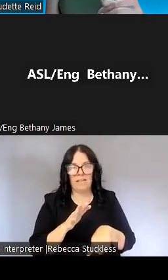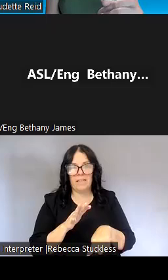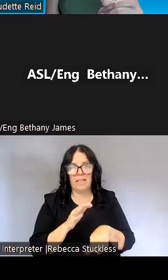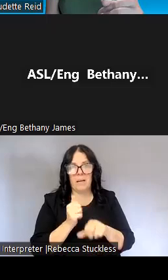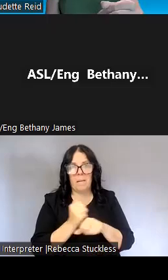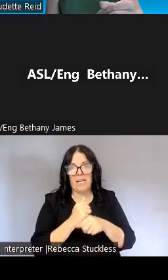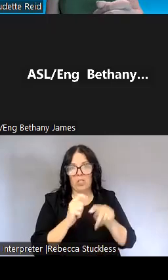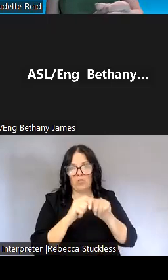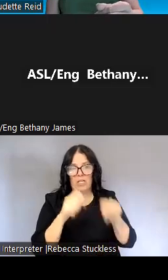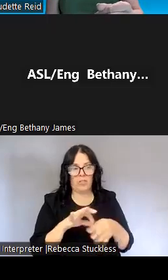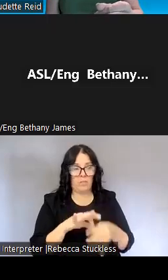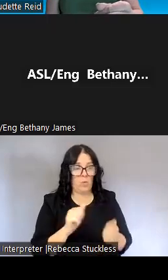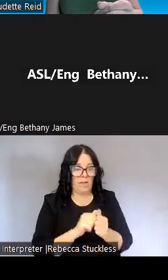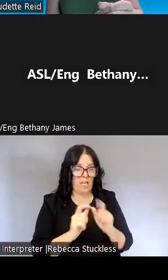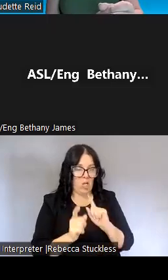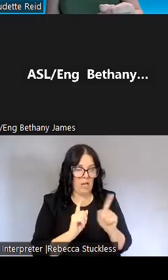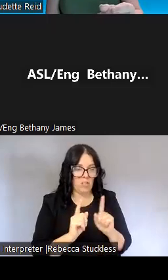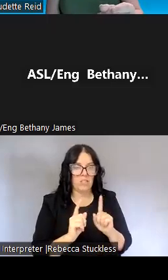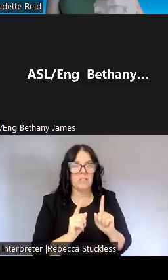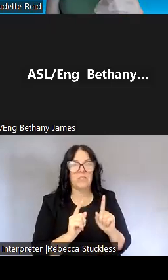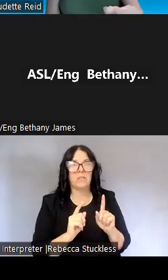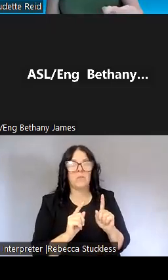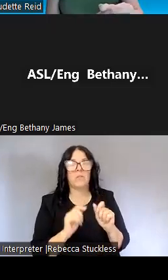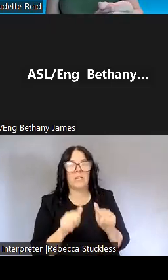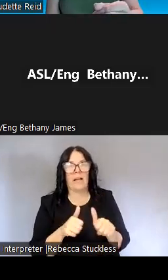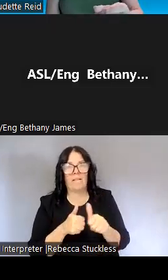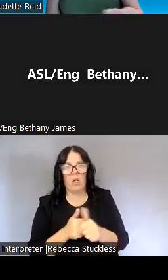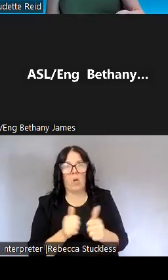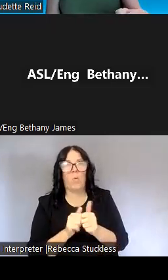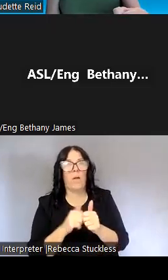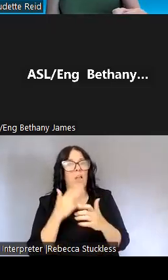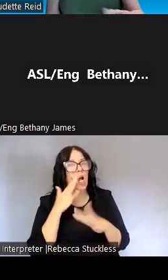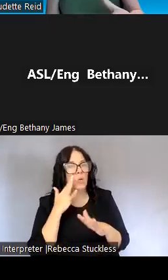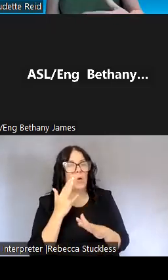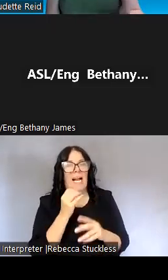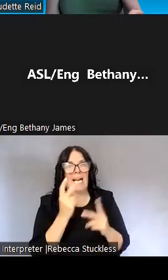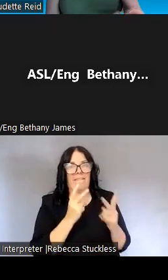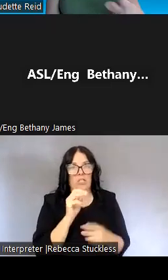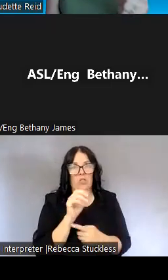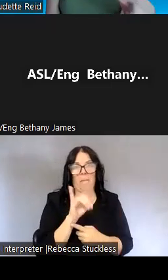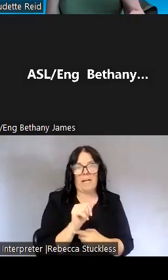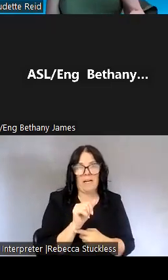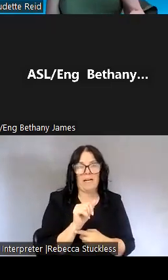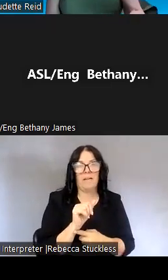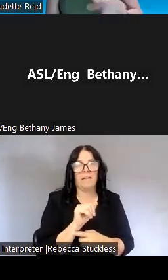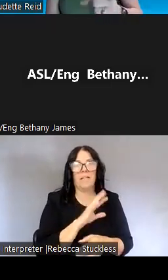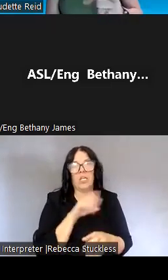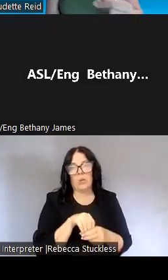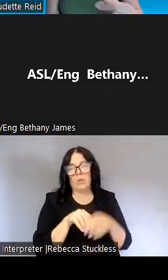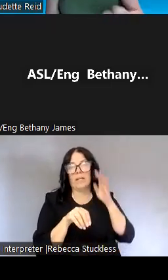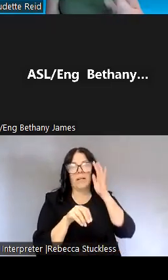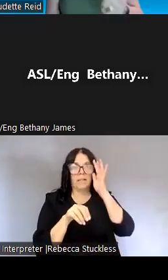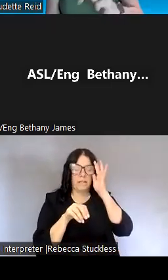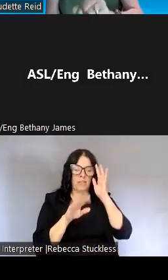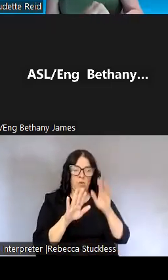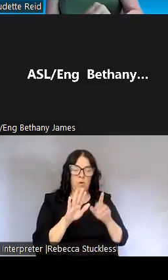of conversations. So you can follow along with auditory and visual media, including on your phone